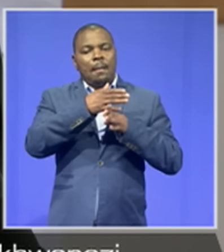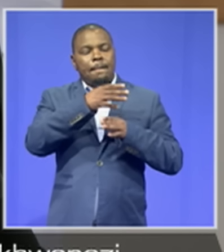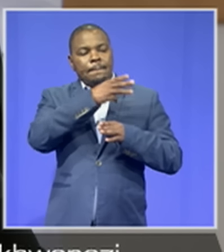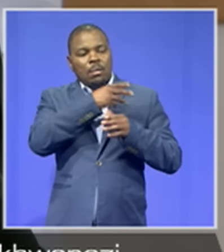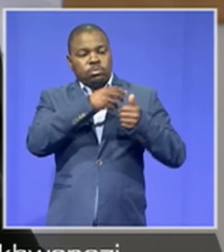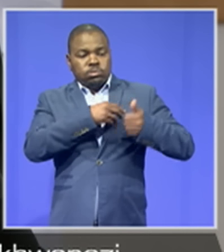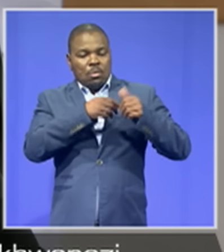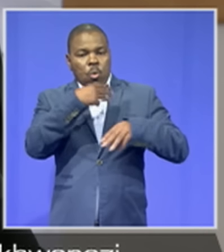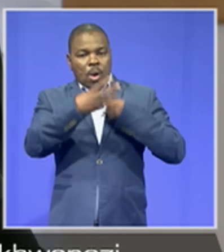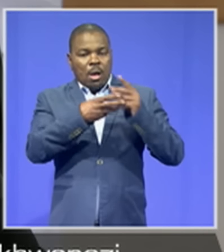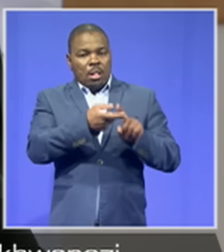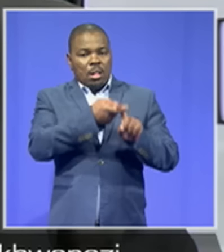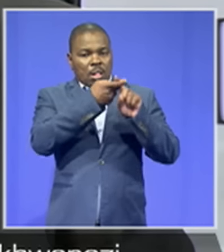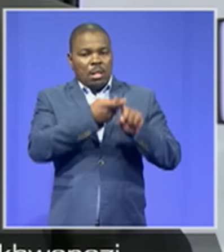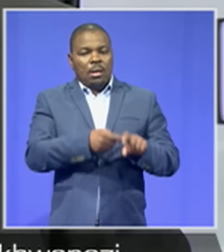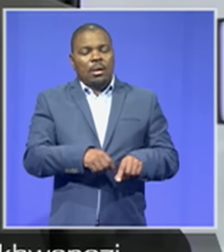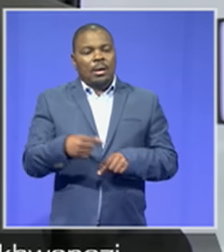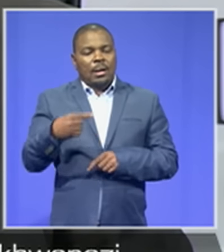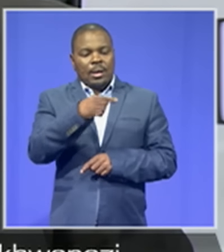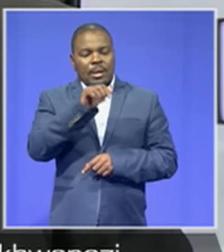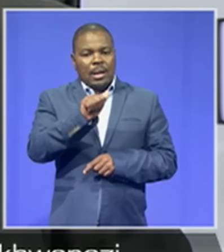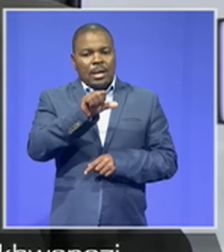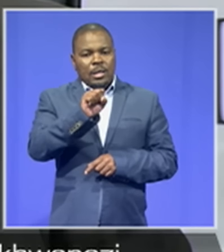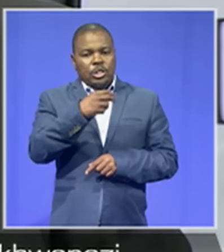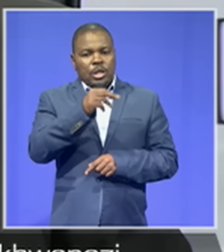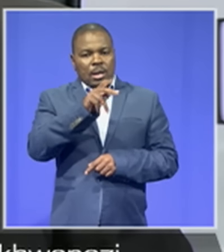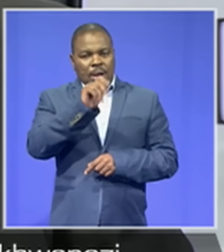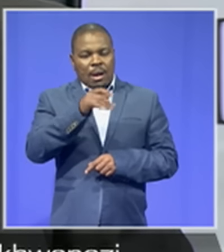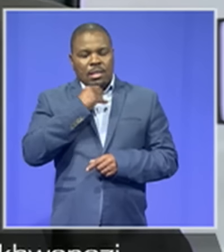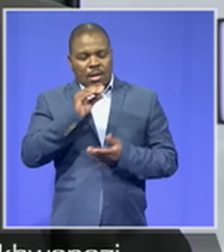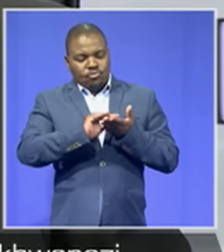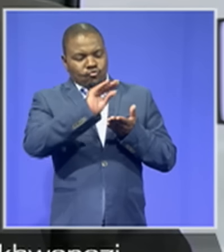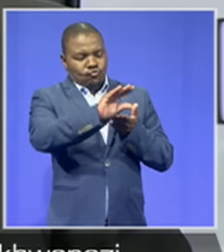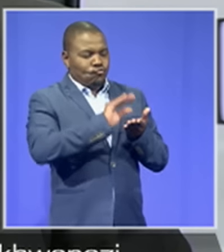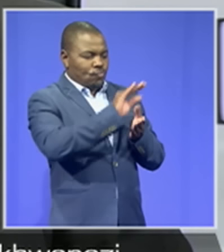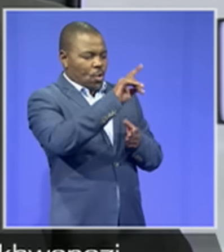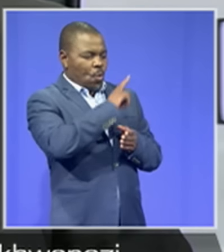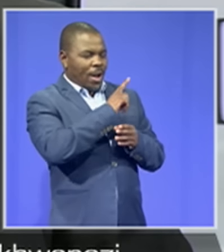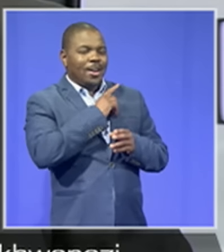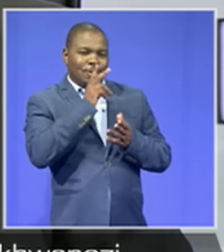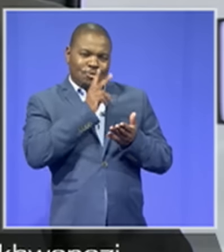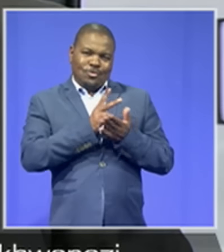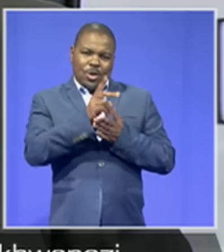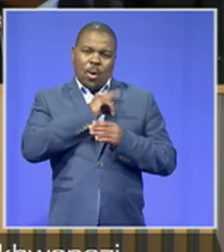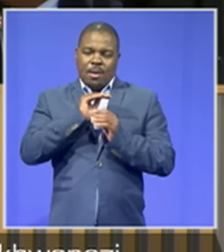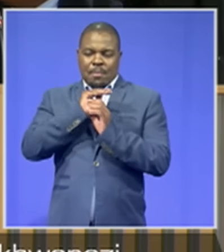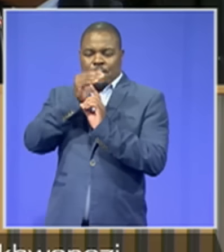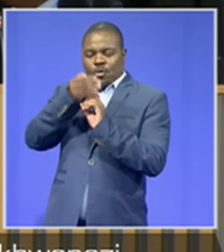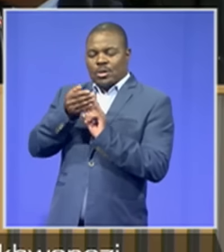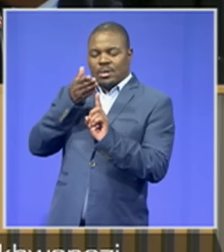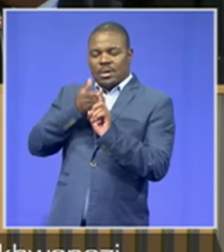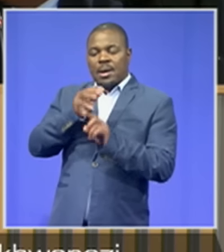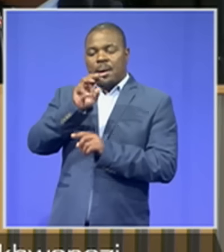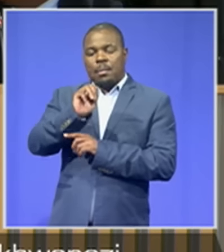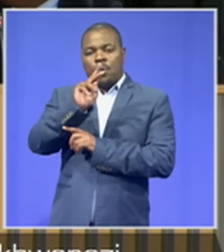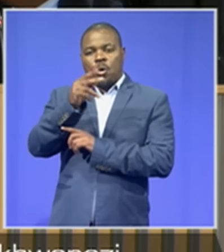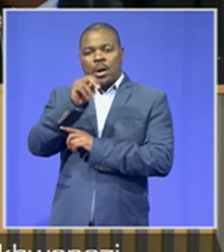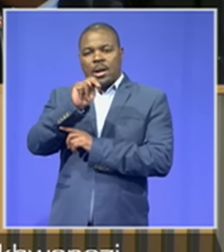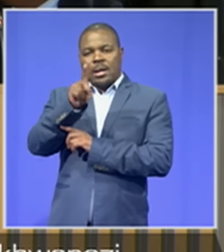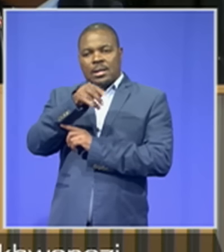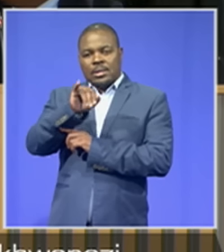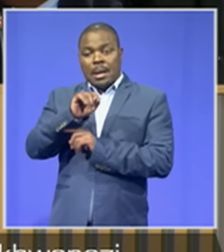nakwana mosebetsing le nda qasheka ba ile ba putswa ka botshepehi ka lebaka la qoso ya ho sireletsa Mkhwanazi. Qoso